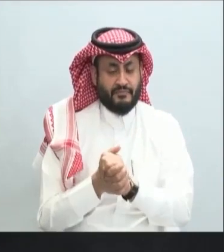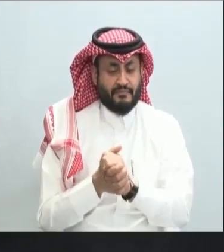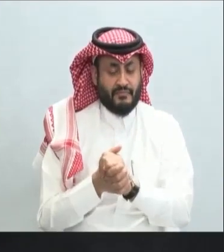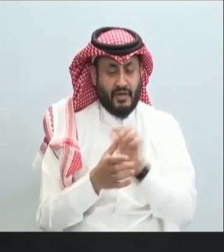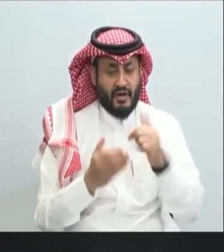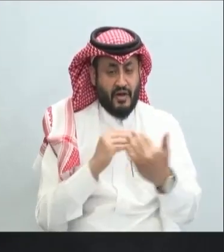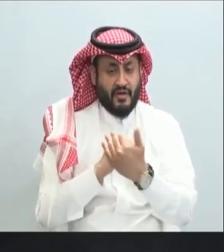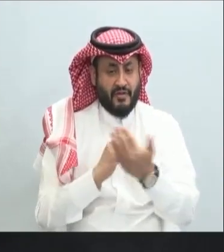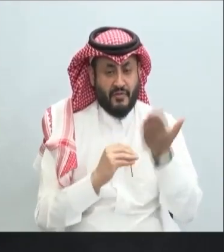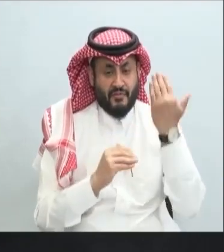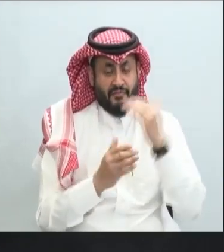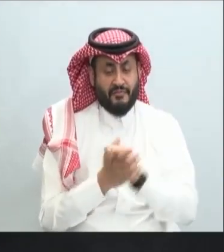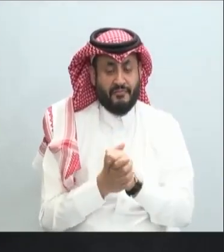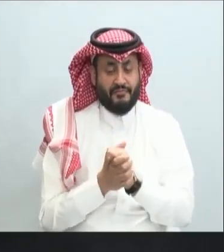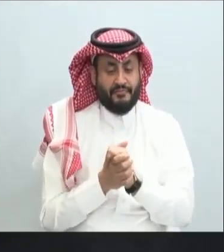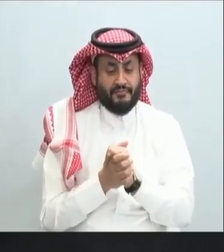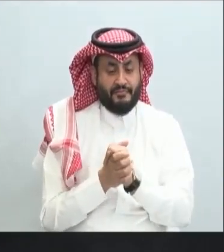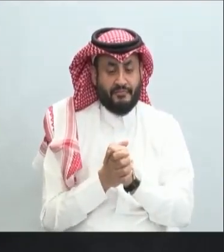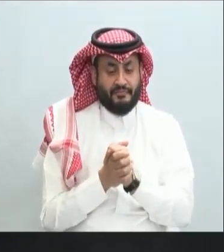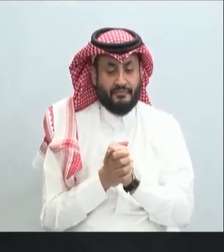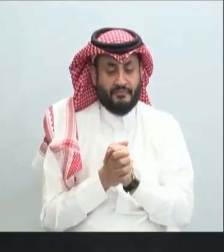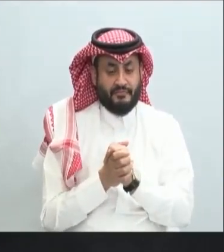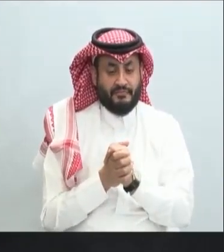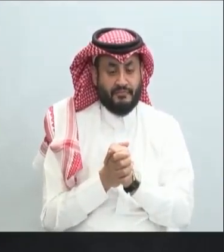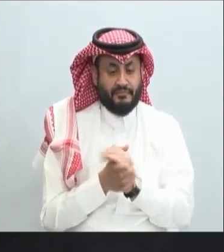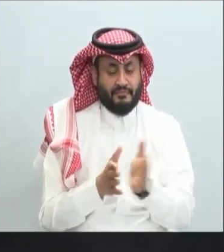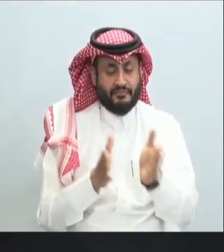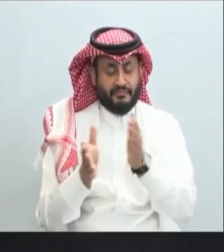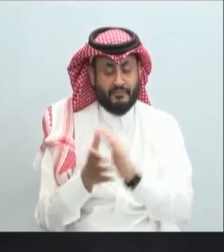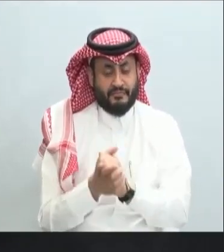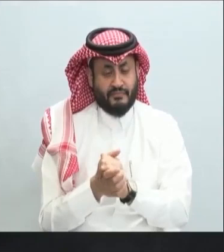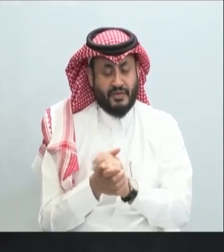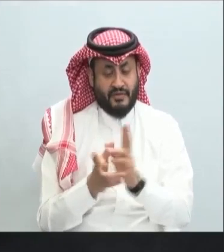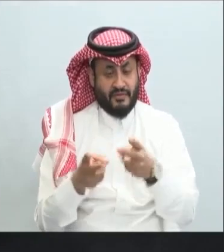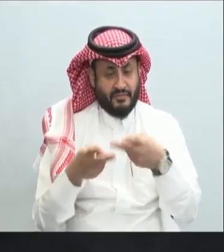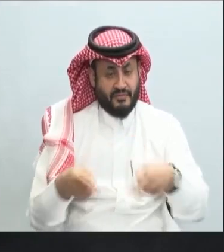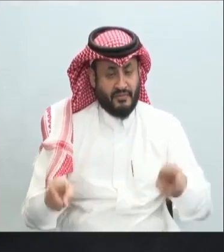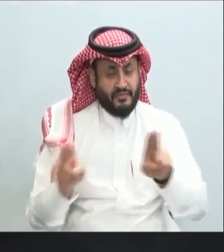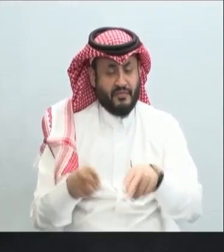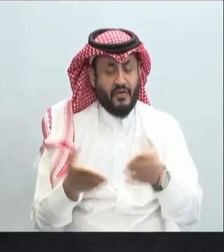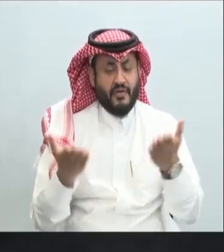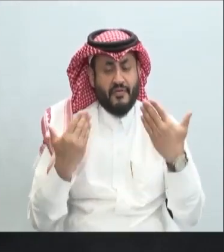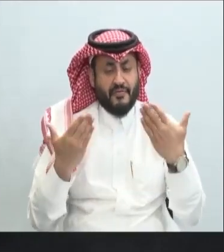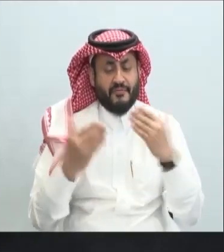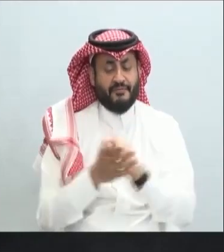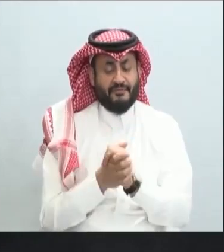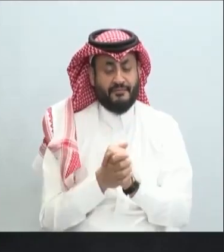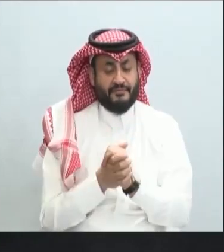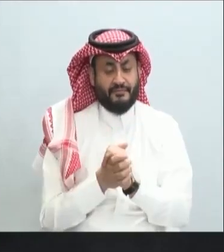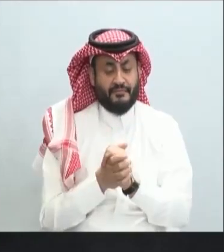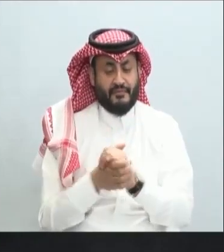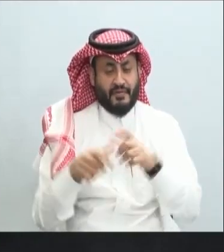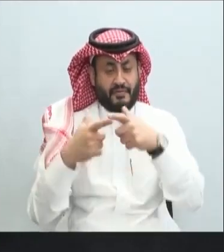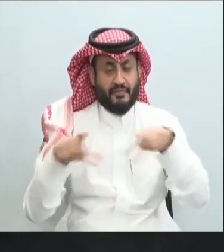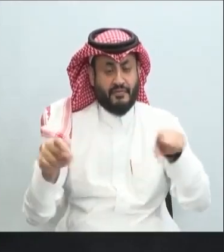we learned from the words lesson. And after this, we had listened to a chant that is